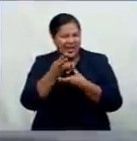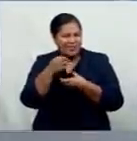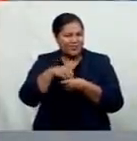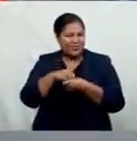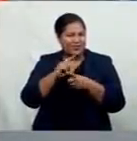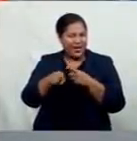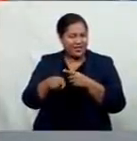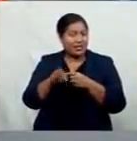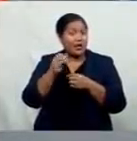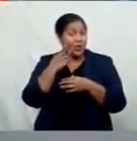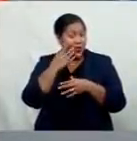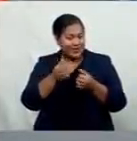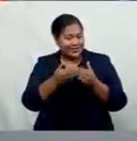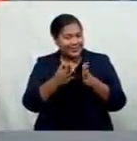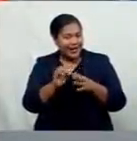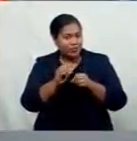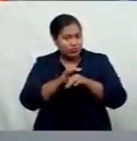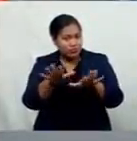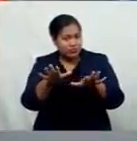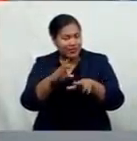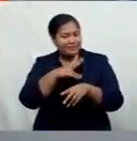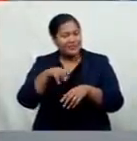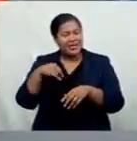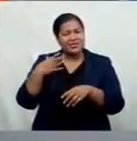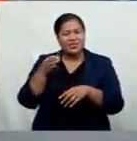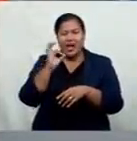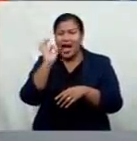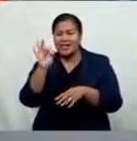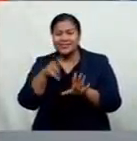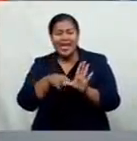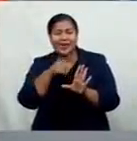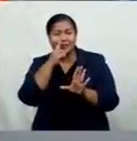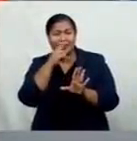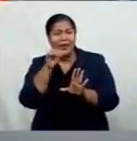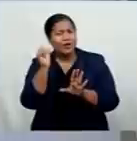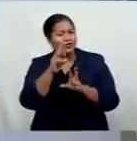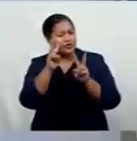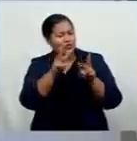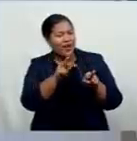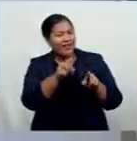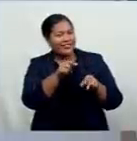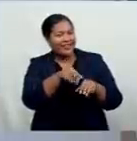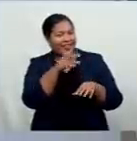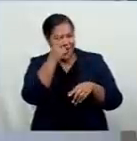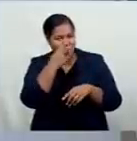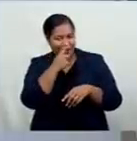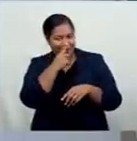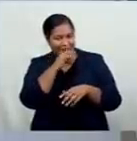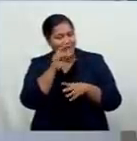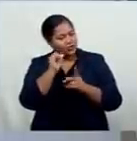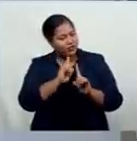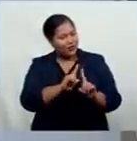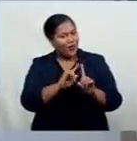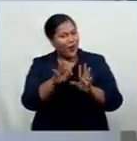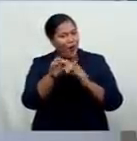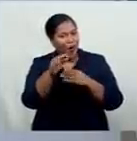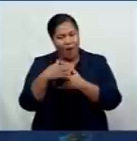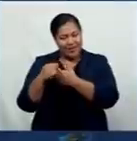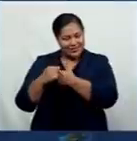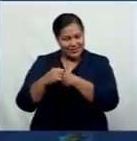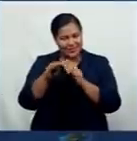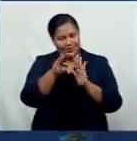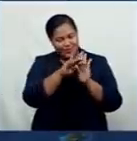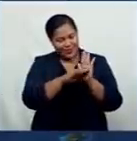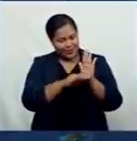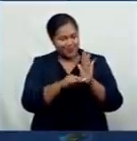the beginning of the outbreak, the ministry has been urging younger people to look after the elderly and adhere to all the protocols.